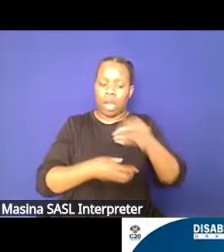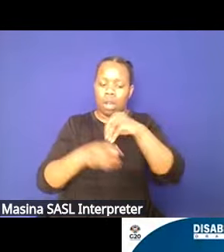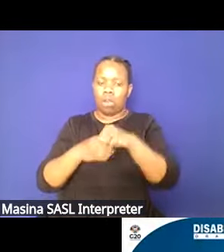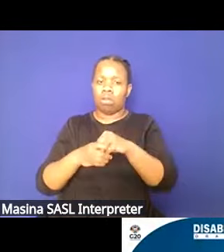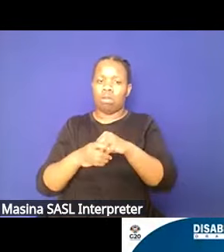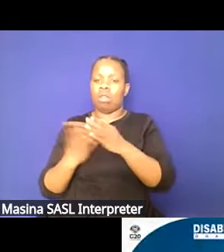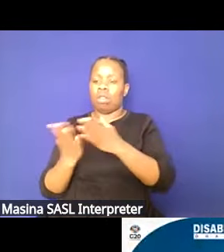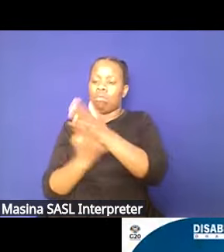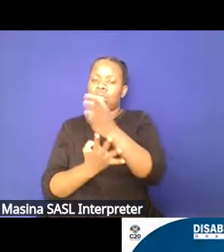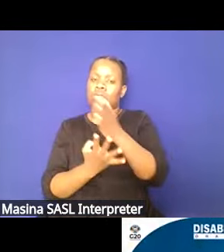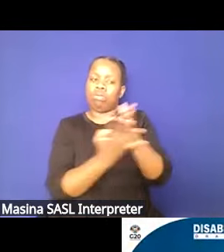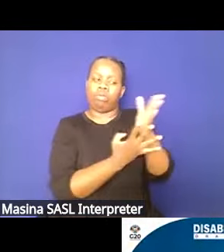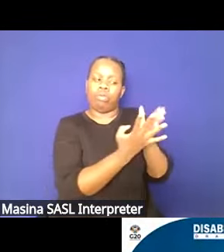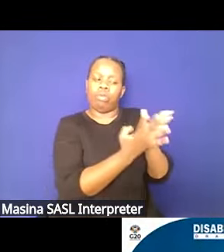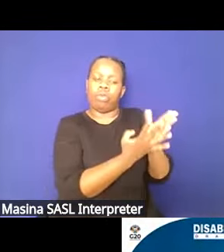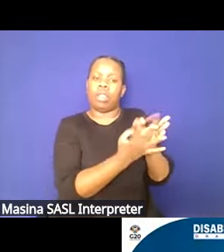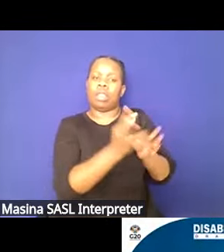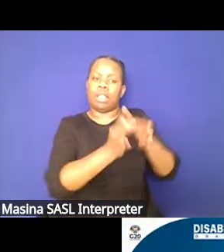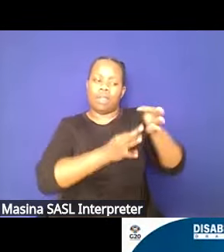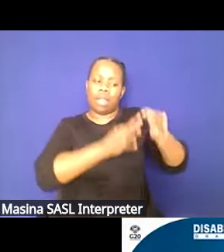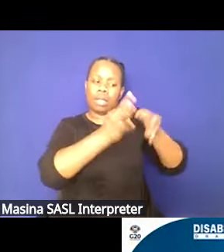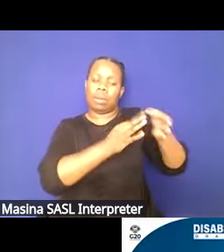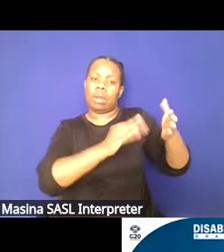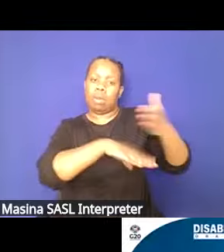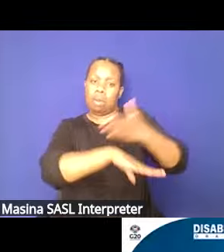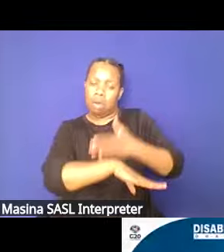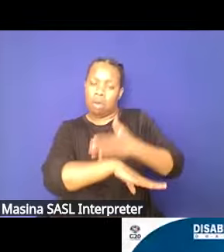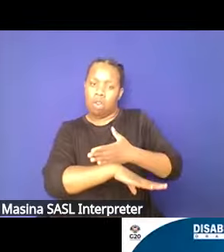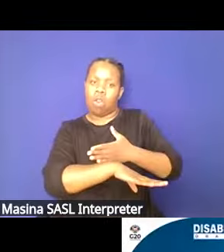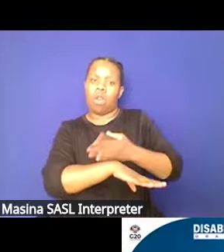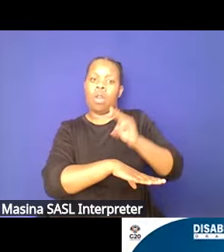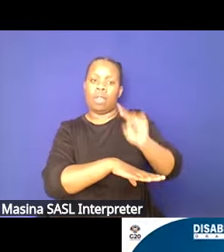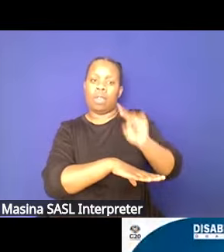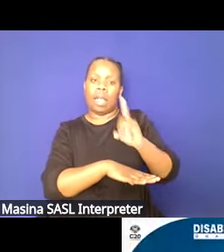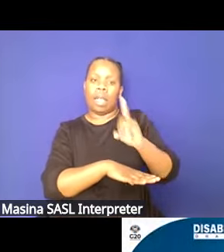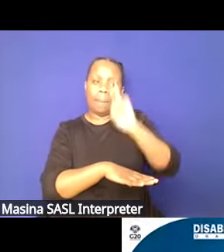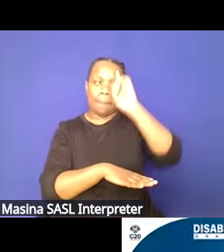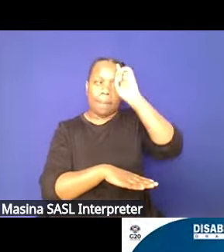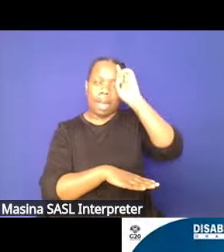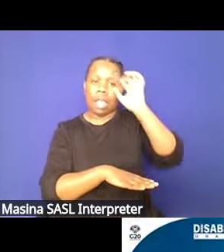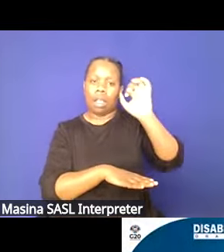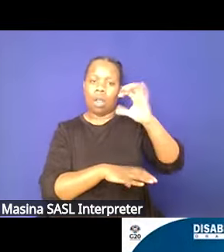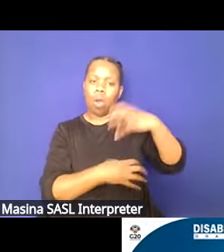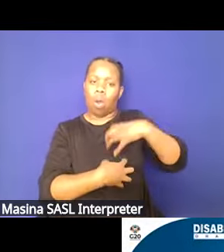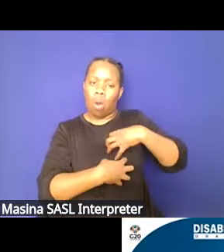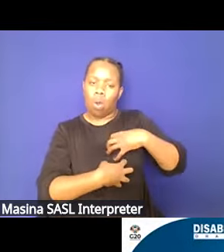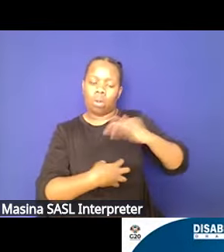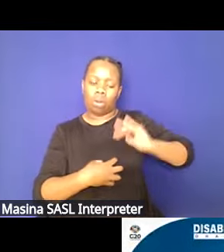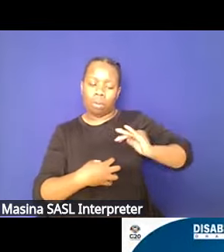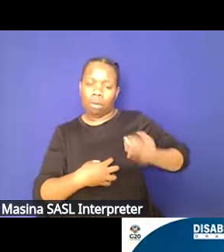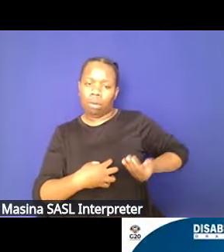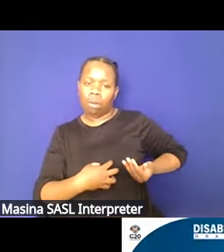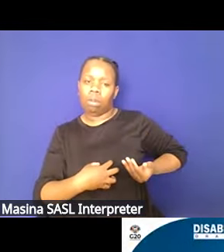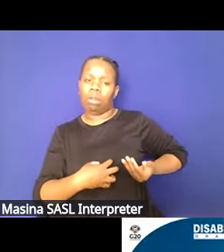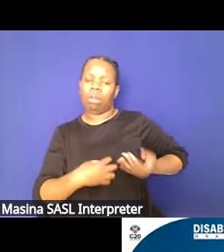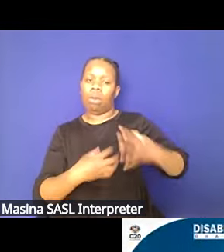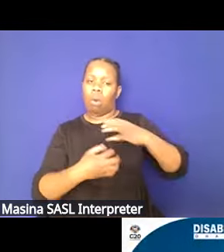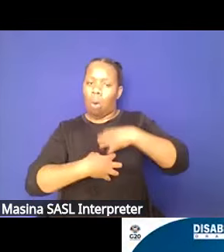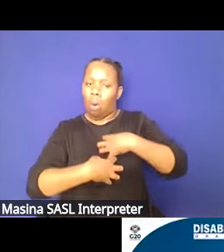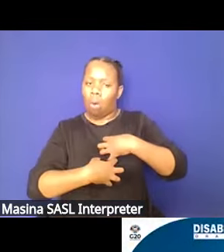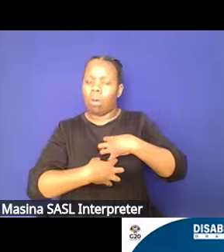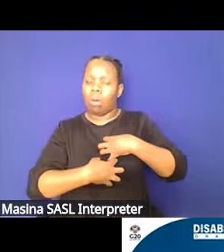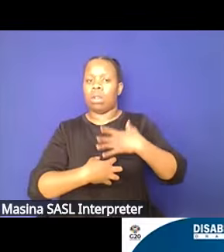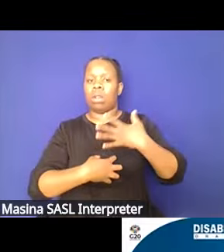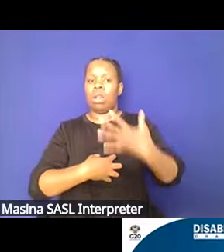I've mentioned earlier on, in terms of being a Black-owned, Black women-owned, owned